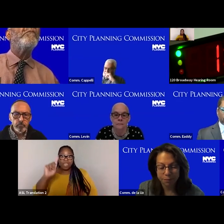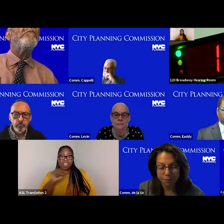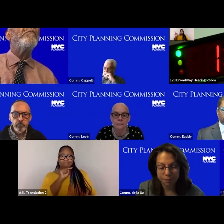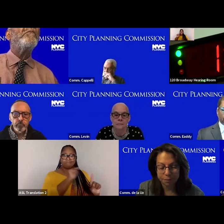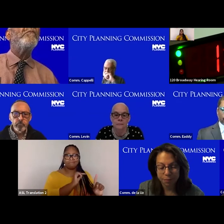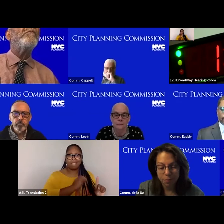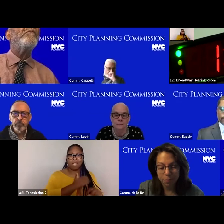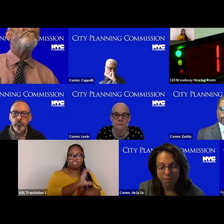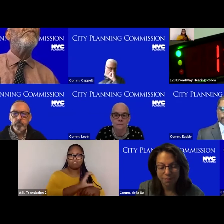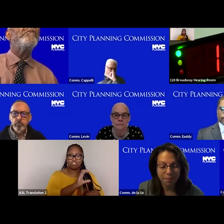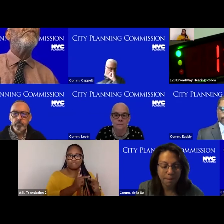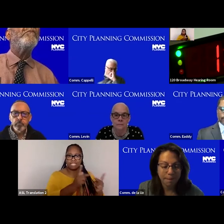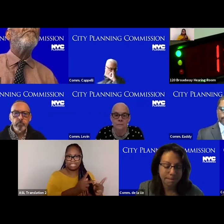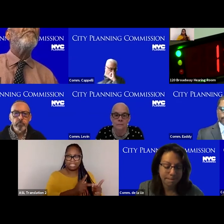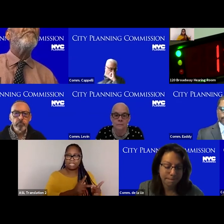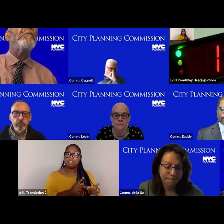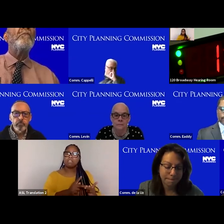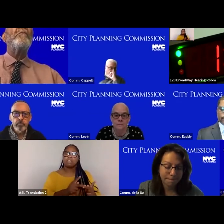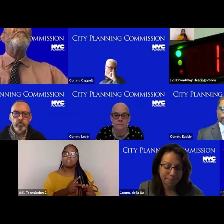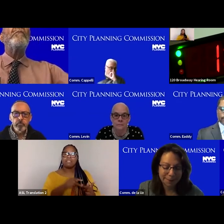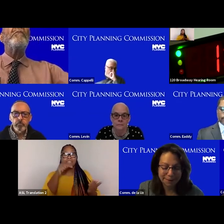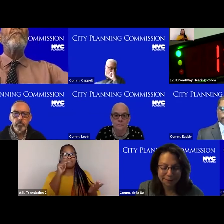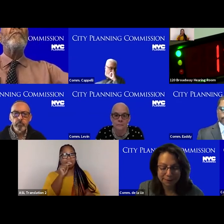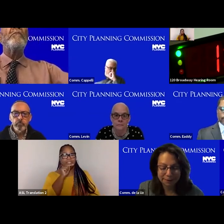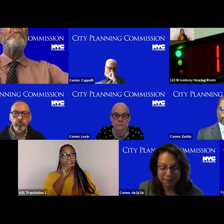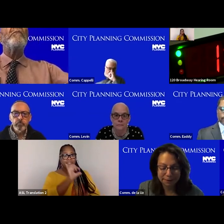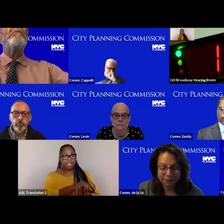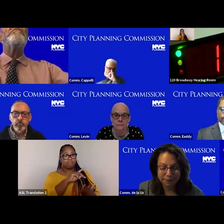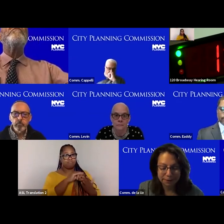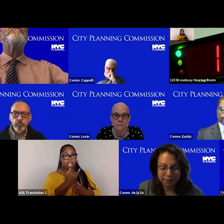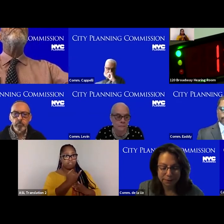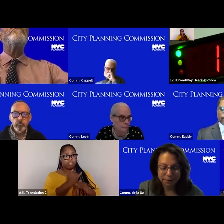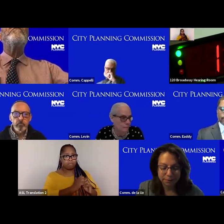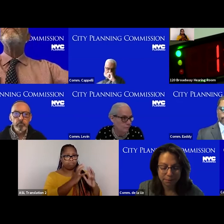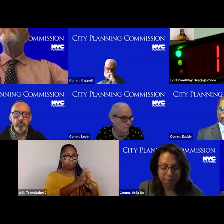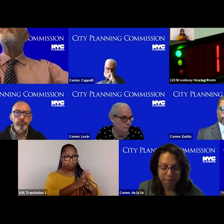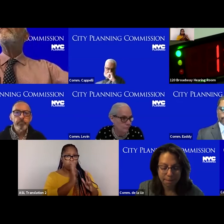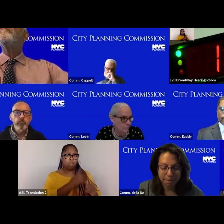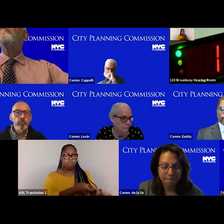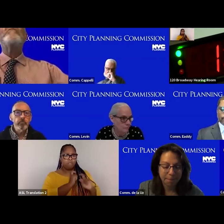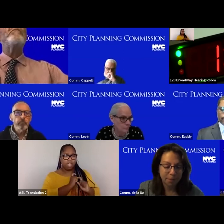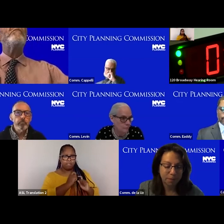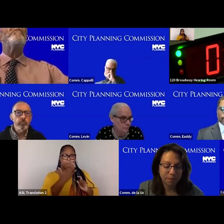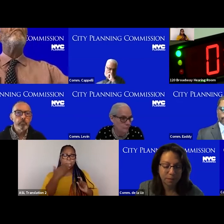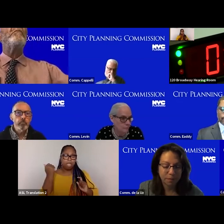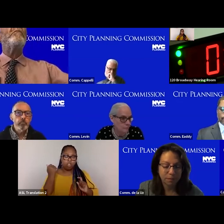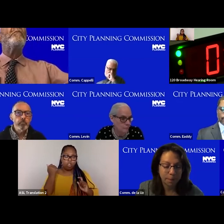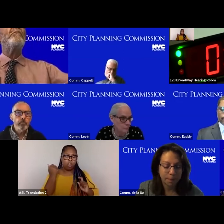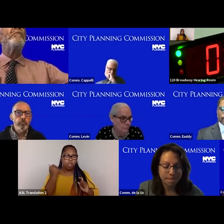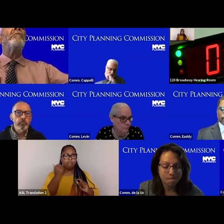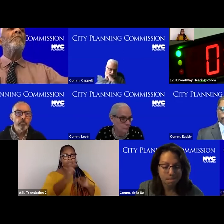financial, this project will definitely provide us a better